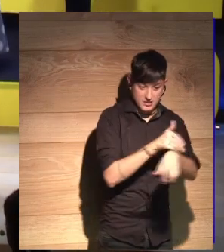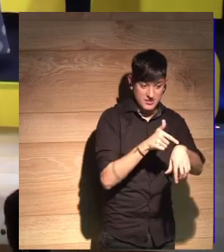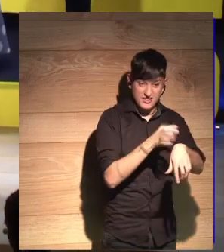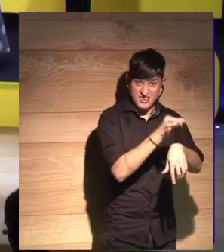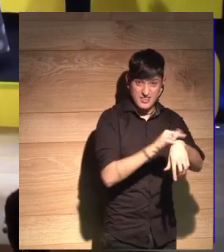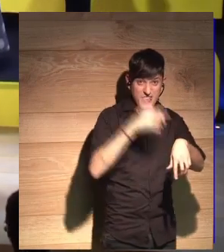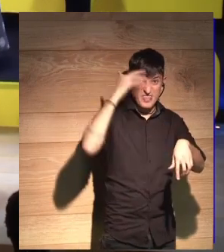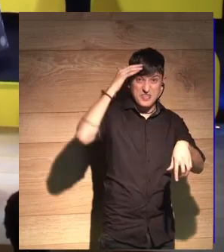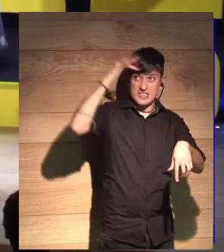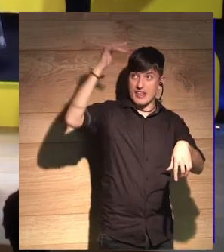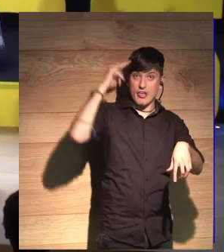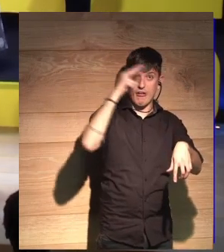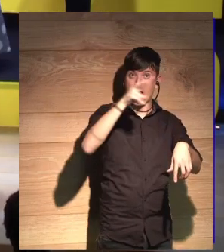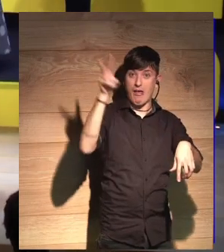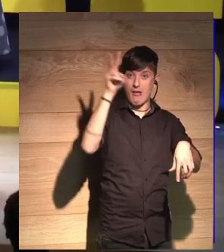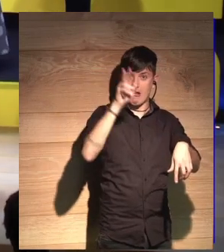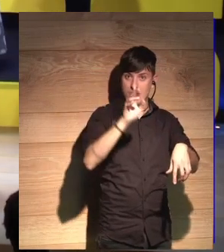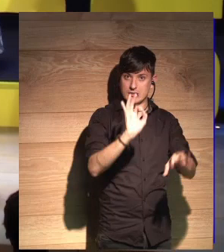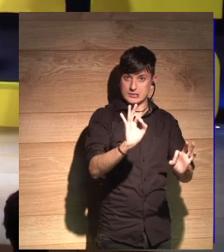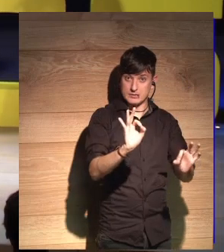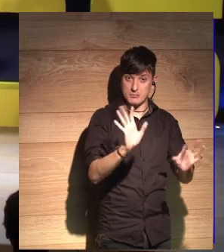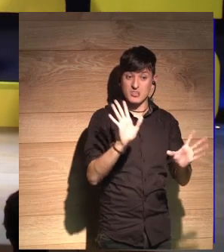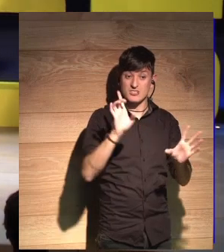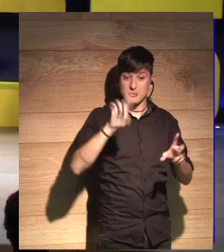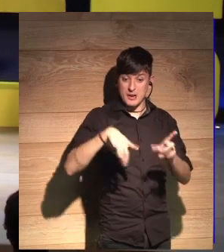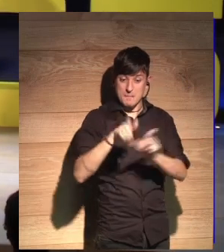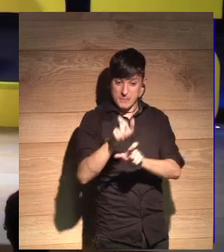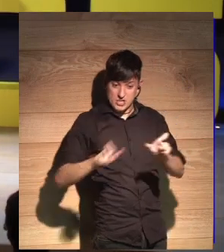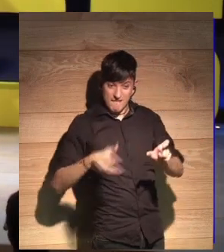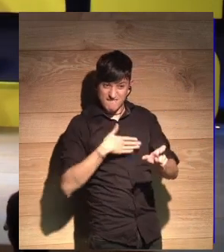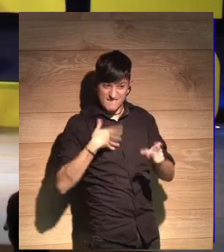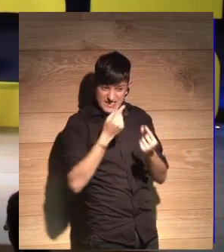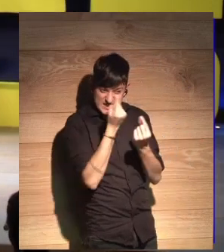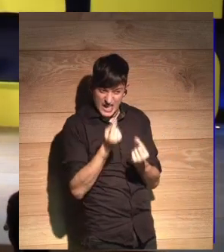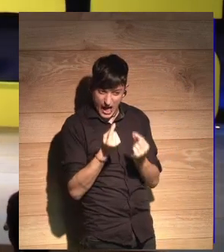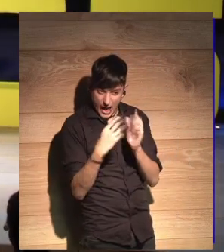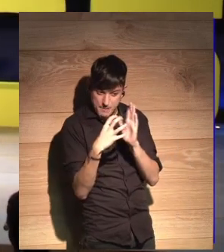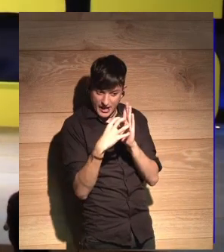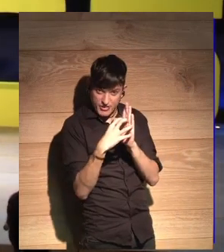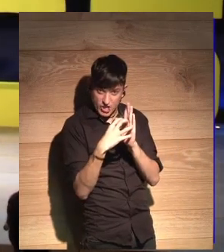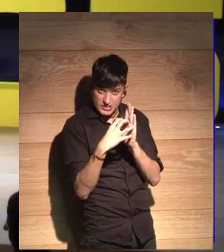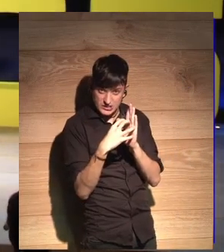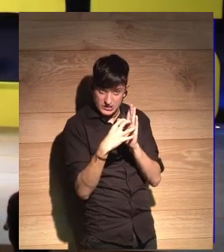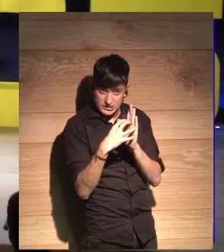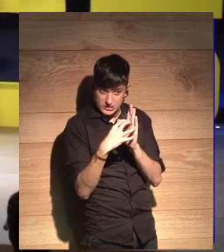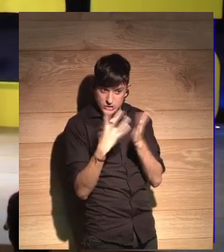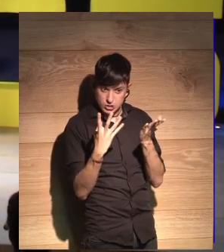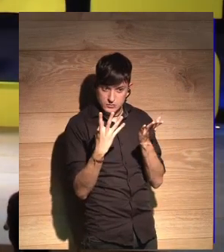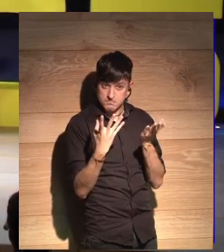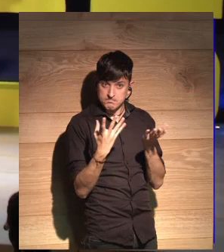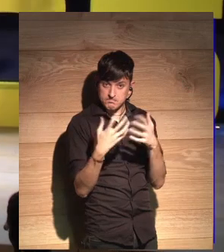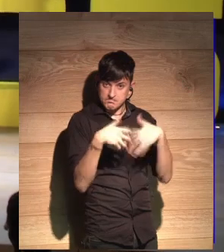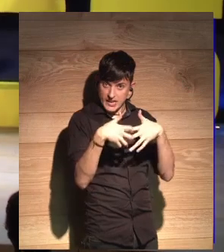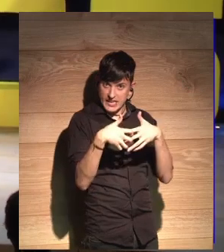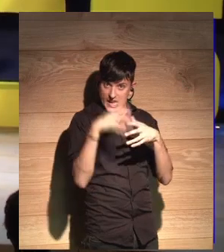have people trying to design smart appliances. I think appliances are already smart. They have electricity in them. But I get